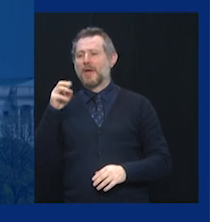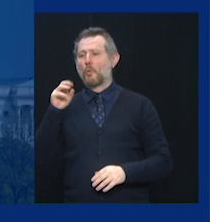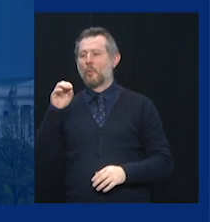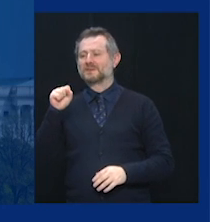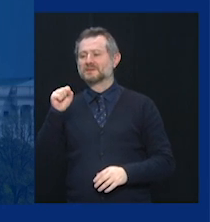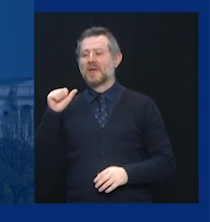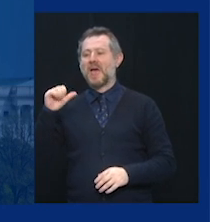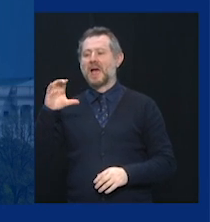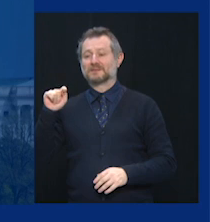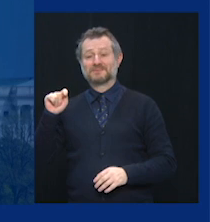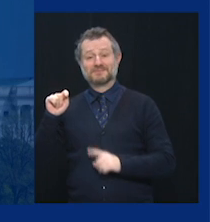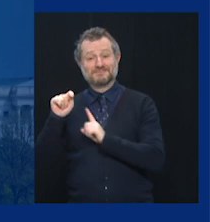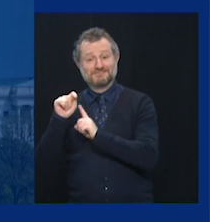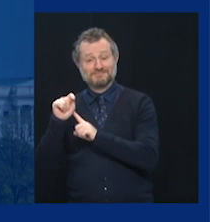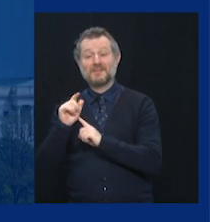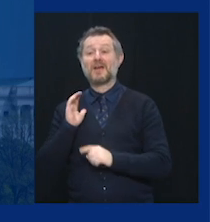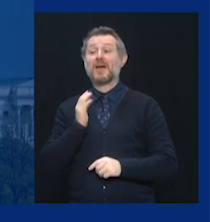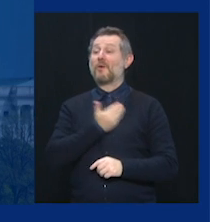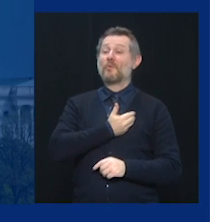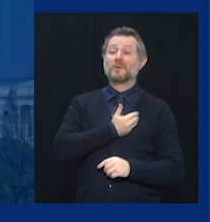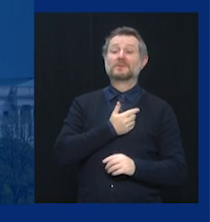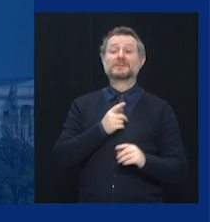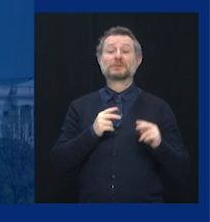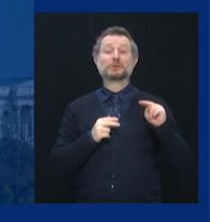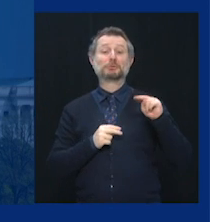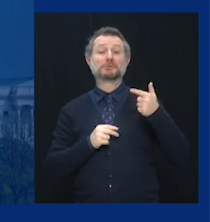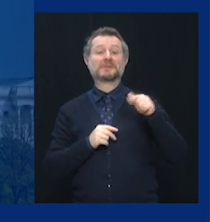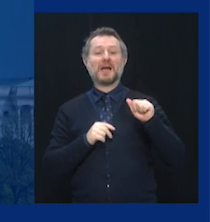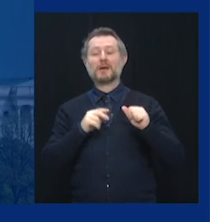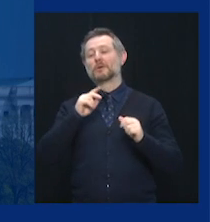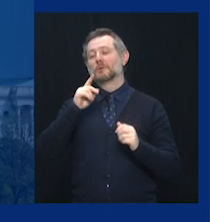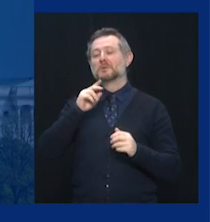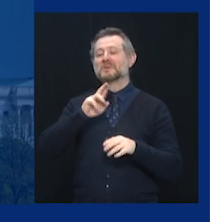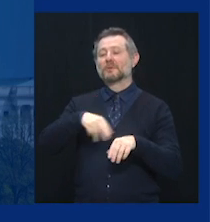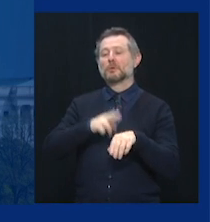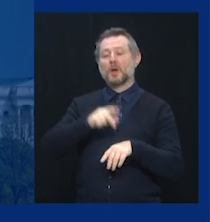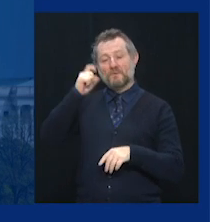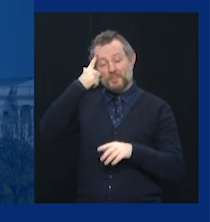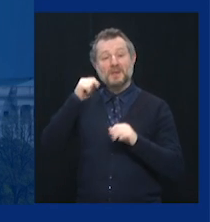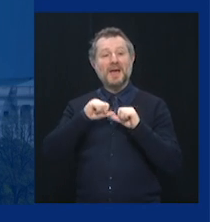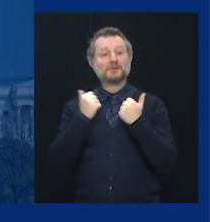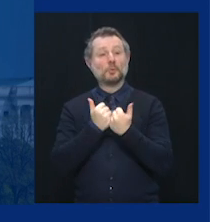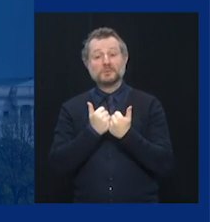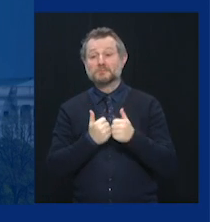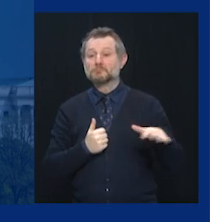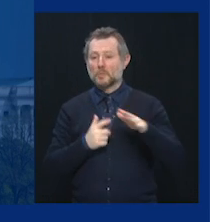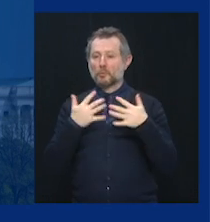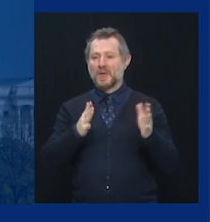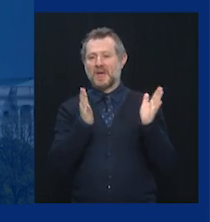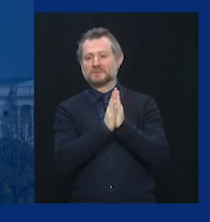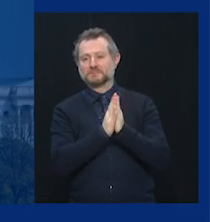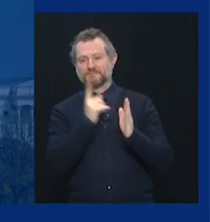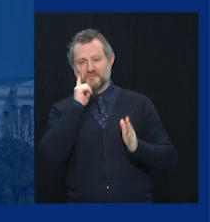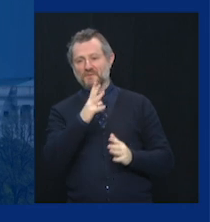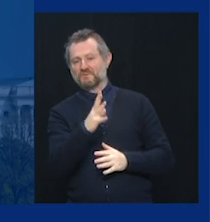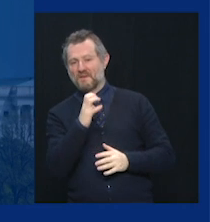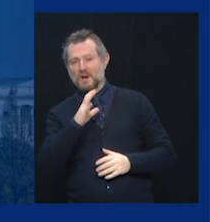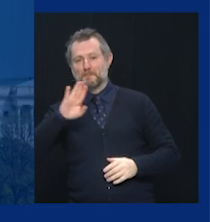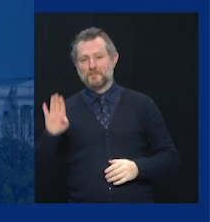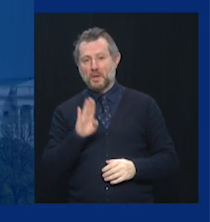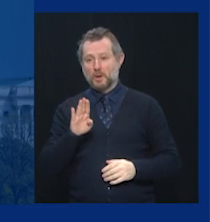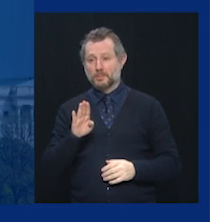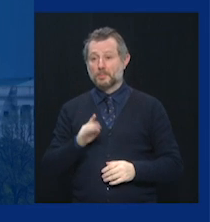Republicans, asked for $500 billion. But the real fight is going to be the allocation